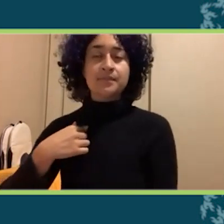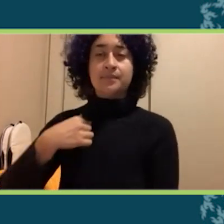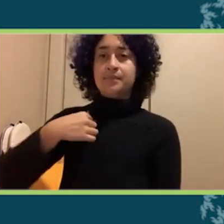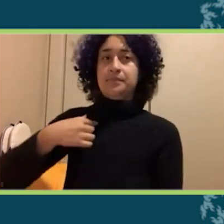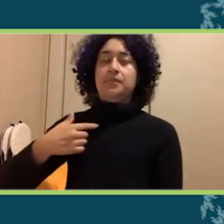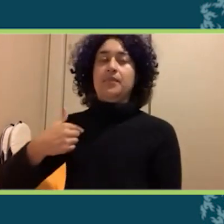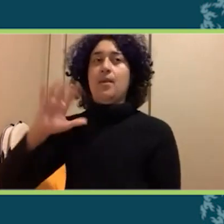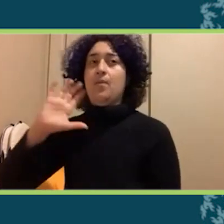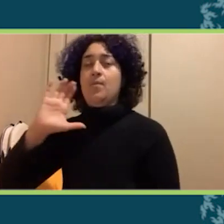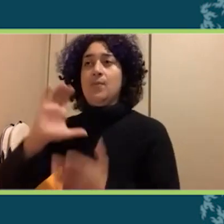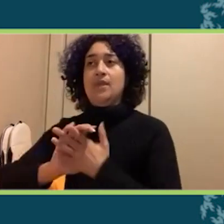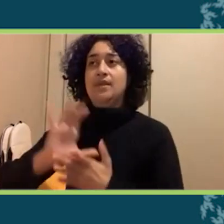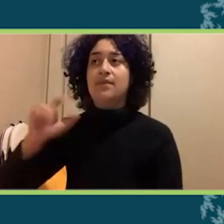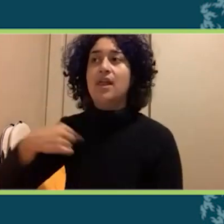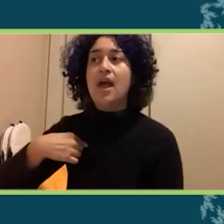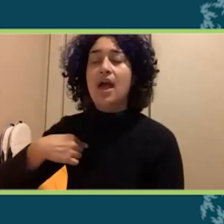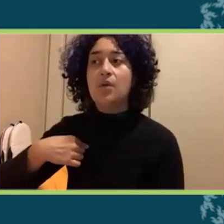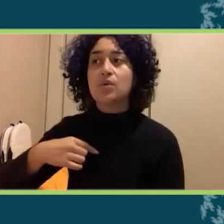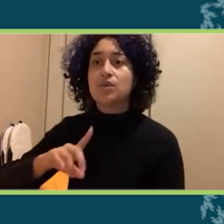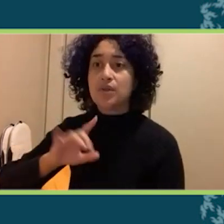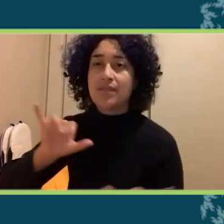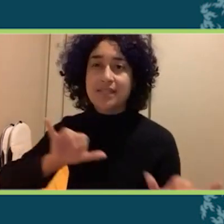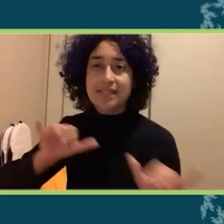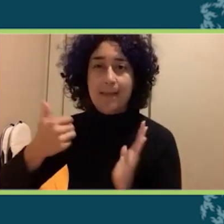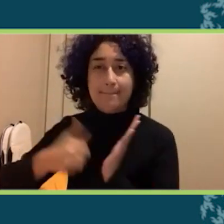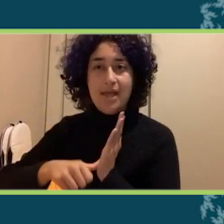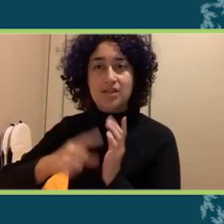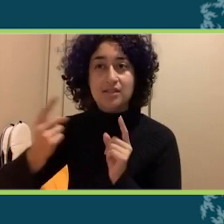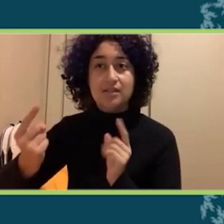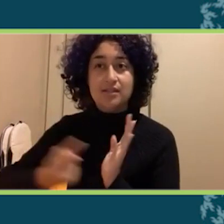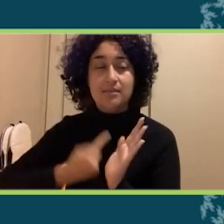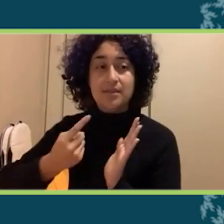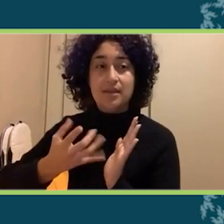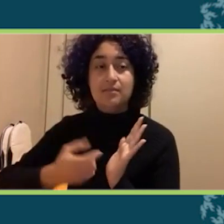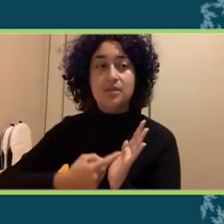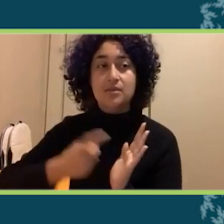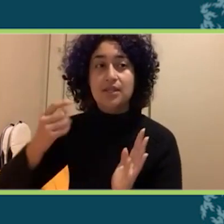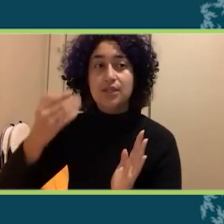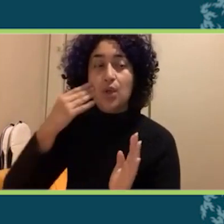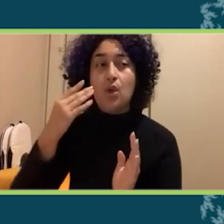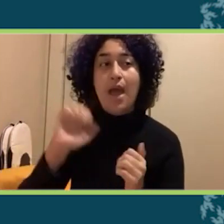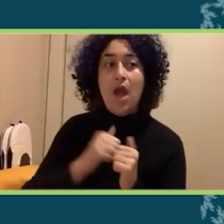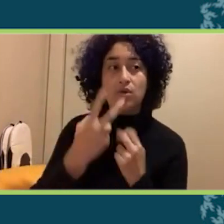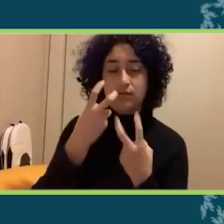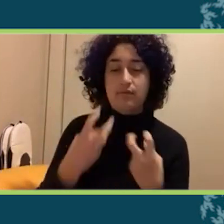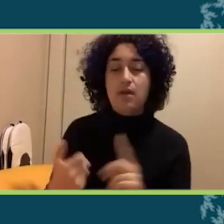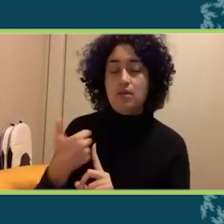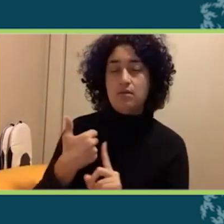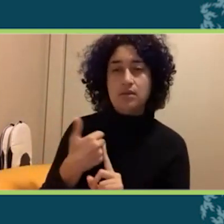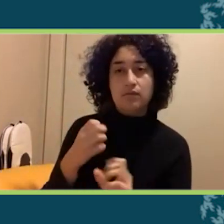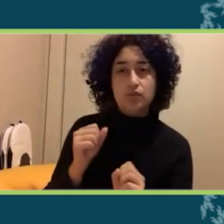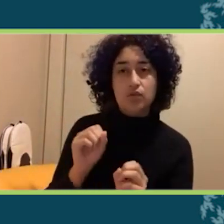I believe that like I was very much on the same page of like, sometimes you need to know when you vet yourself. So in